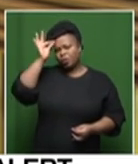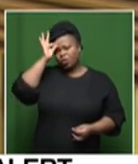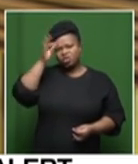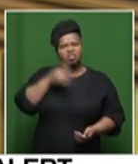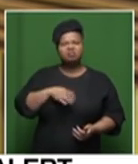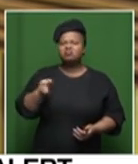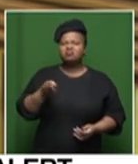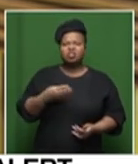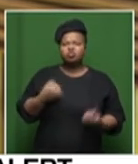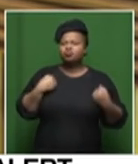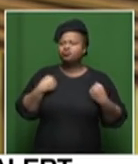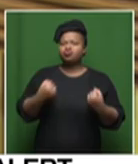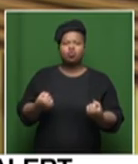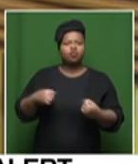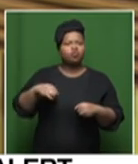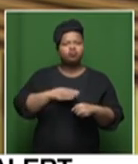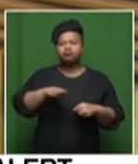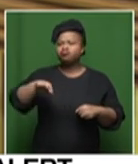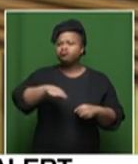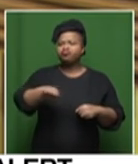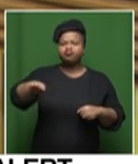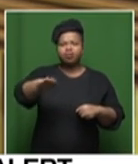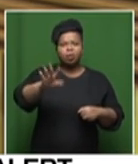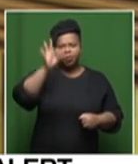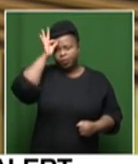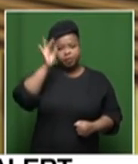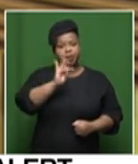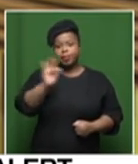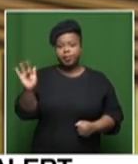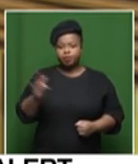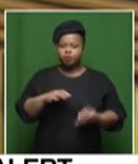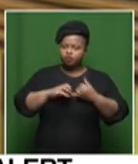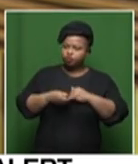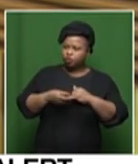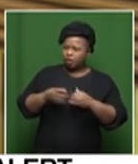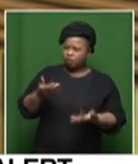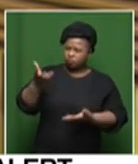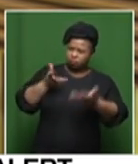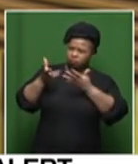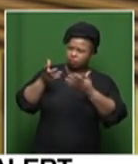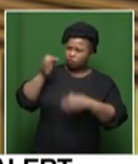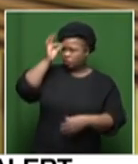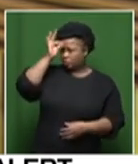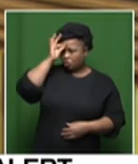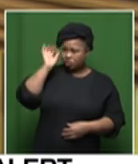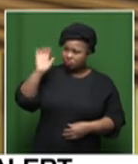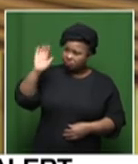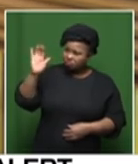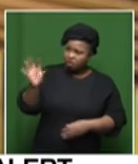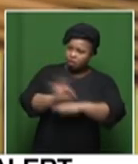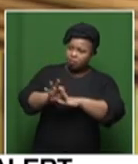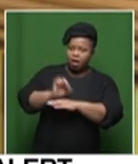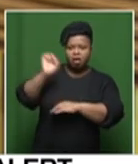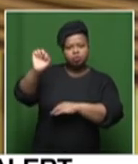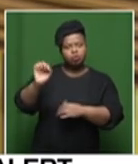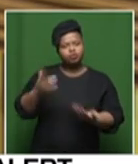the city and we haven't seen any police presence. We have tried to speak to the police to understand what sort of plans they have for